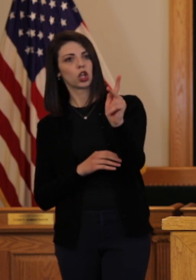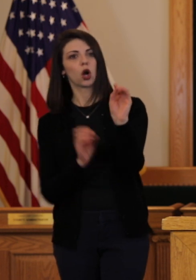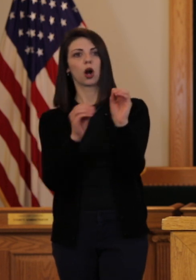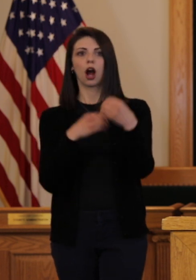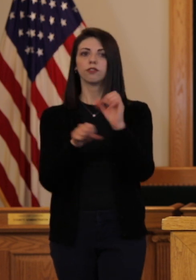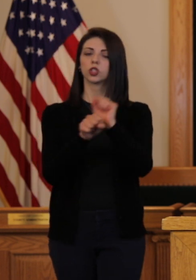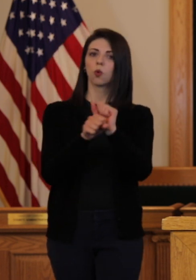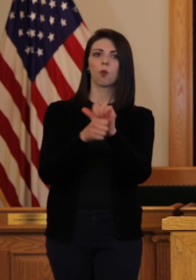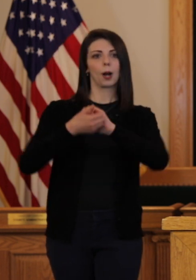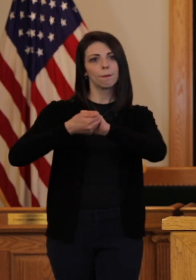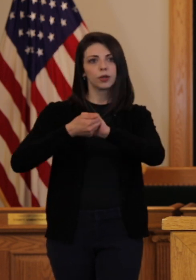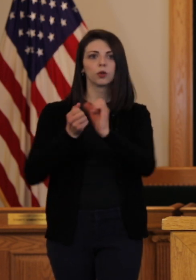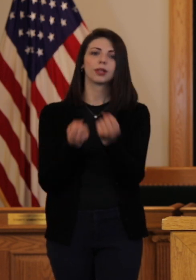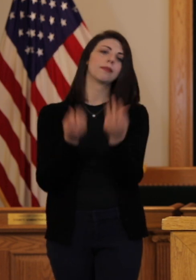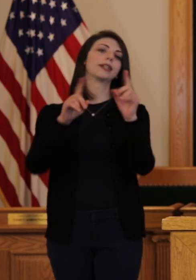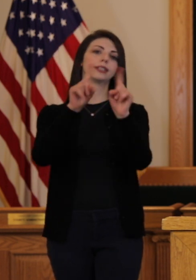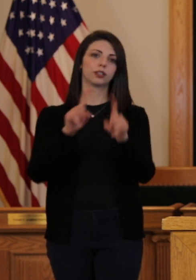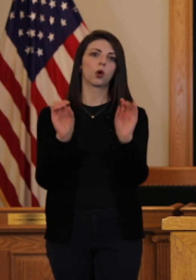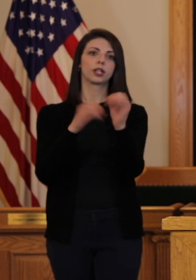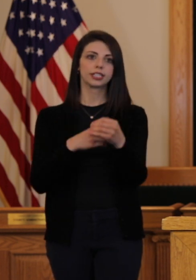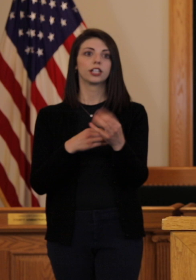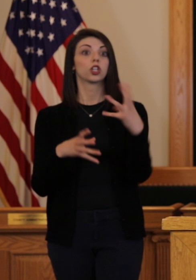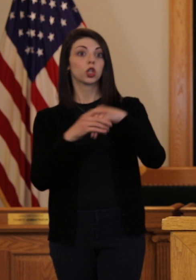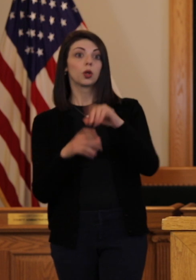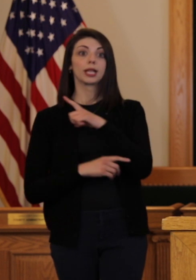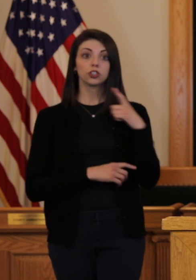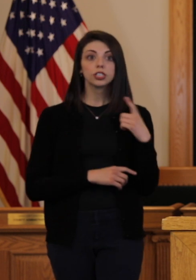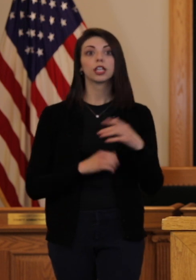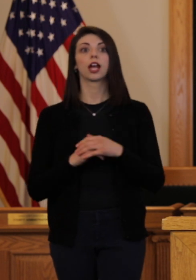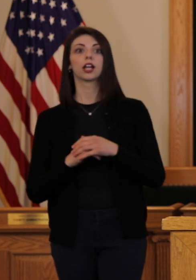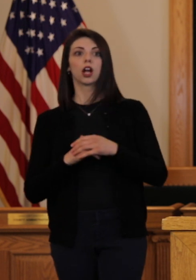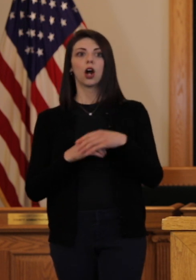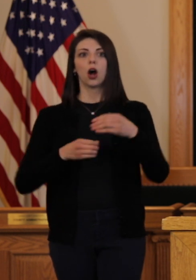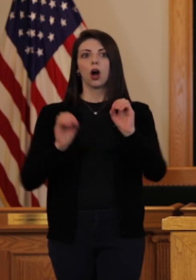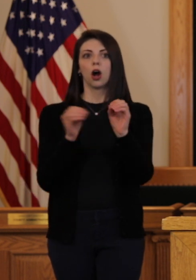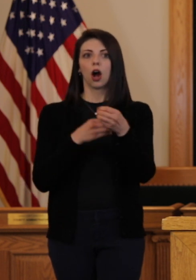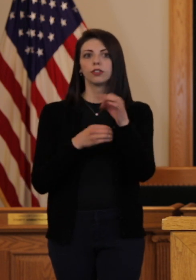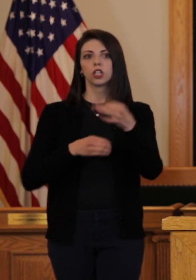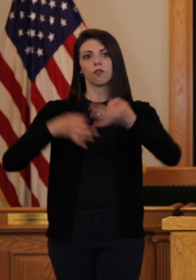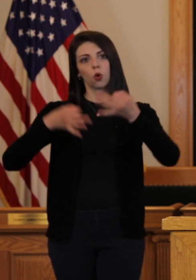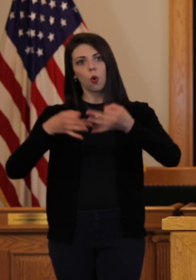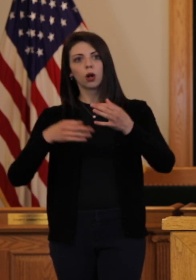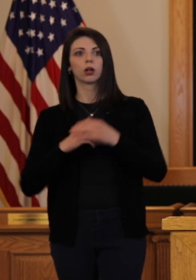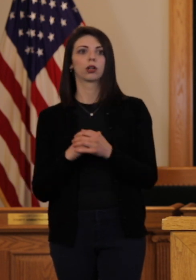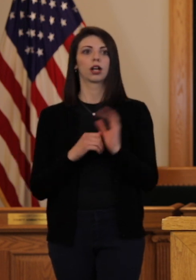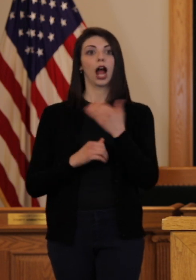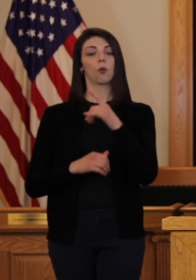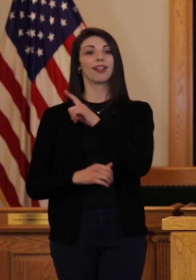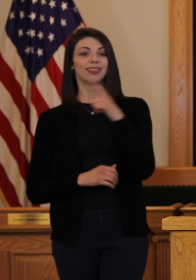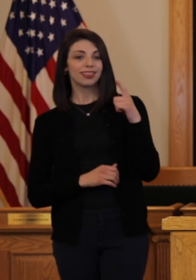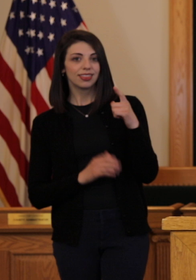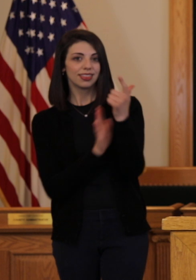with several organizations, including the Oswego County Legislature, the Office of Court Administration, Real Property, our legal community, our title